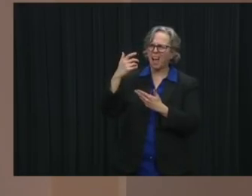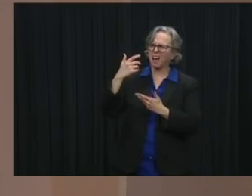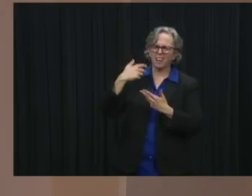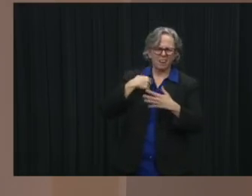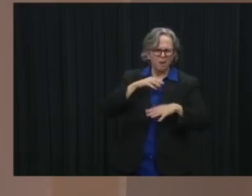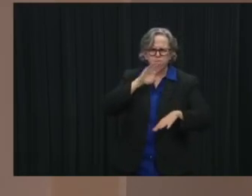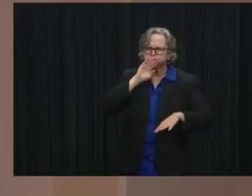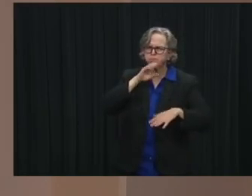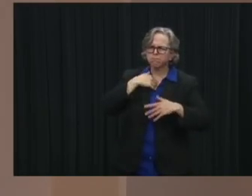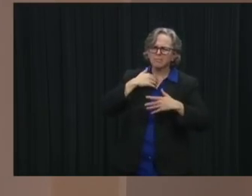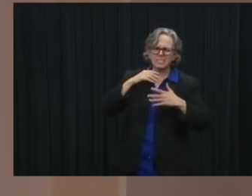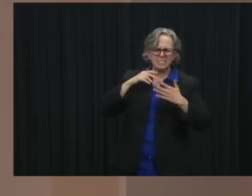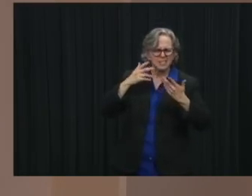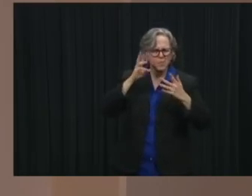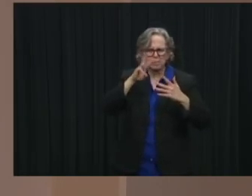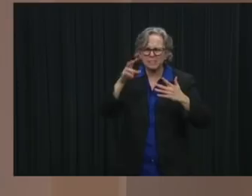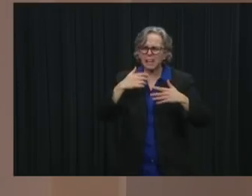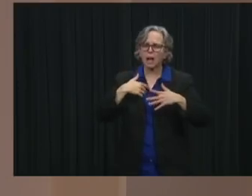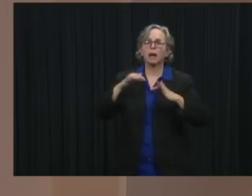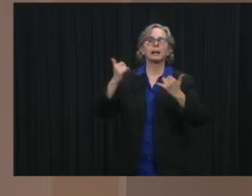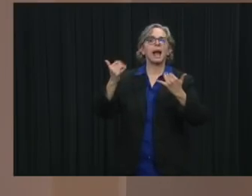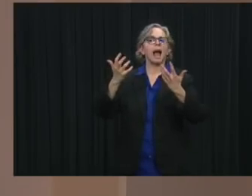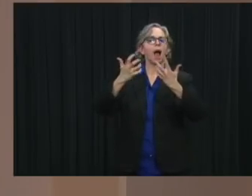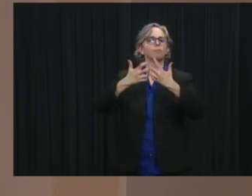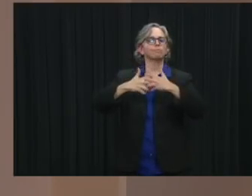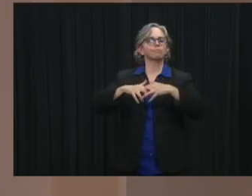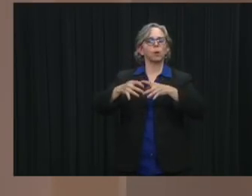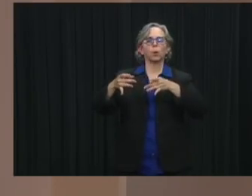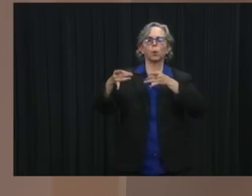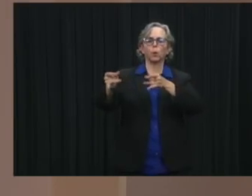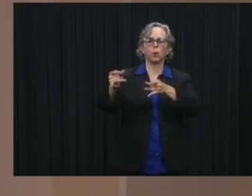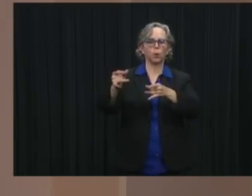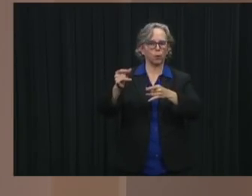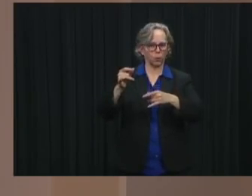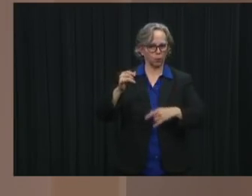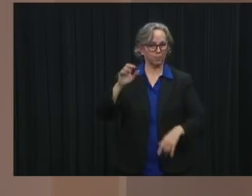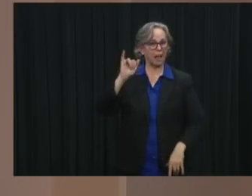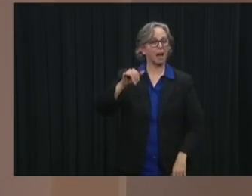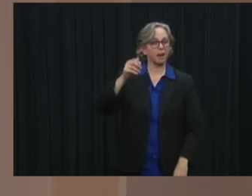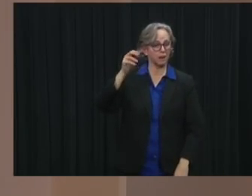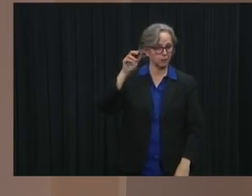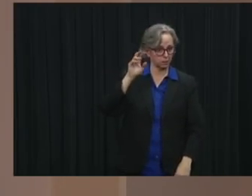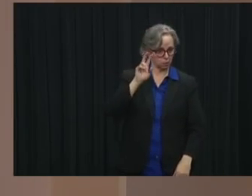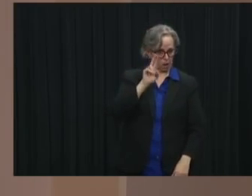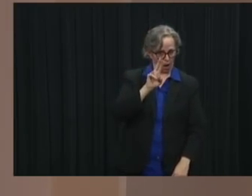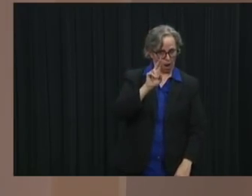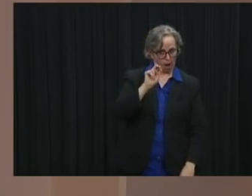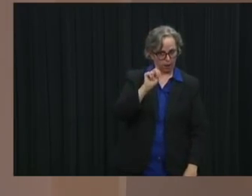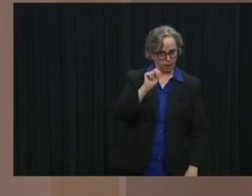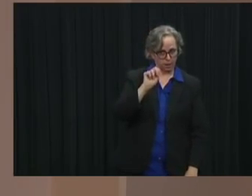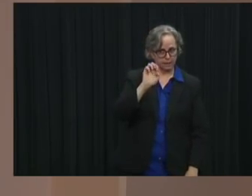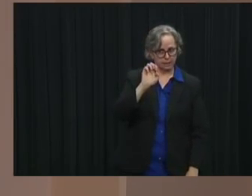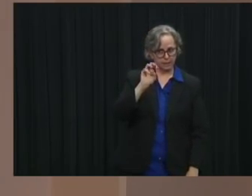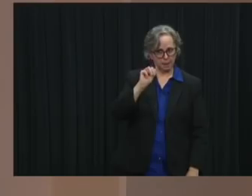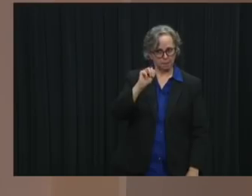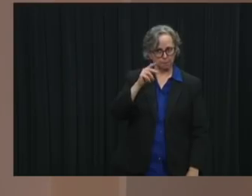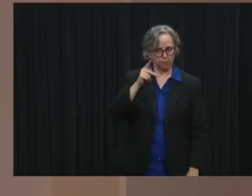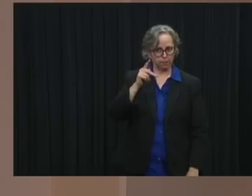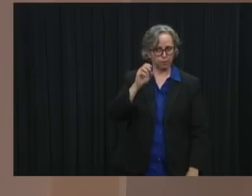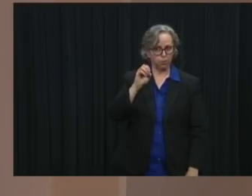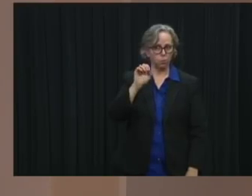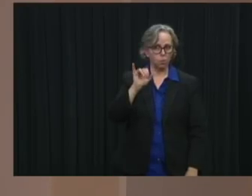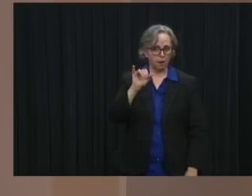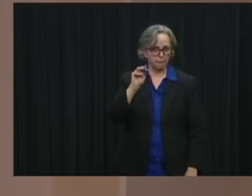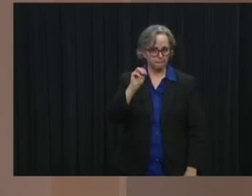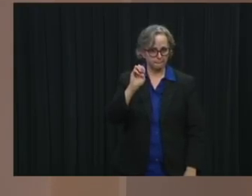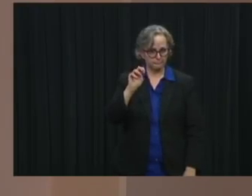far today without any problems at unemployment. That unemployment site, unemployment.ohio.gov, is available for